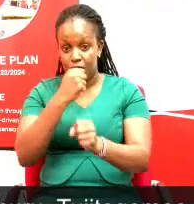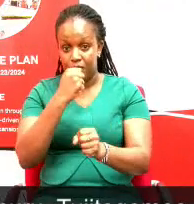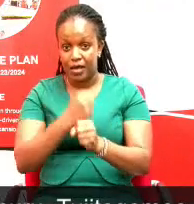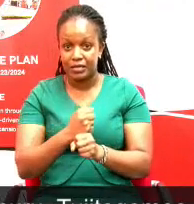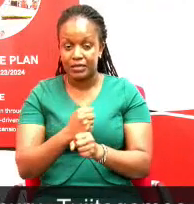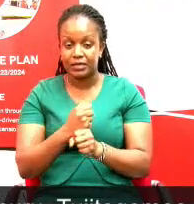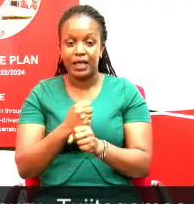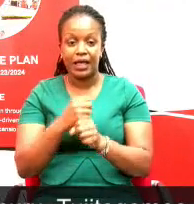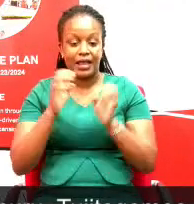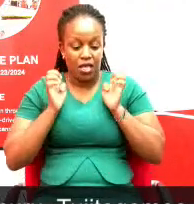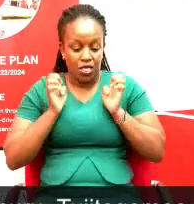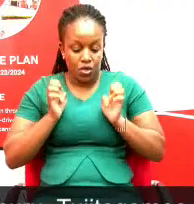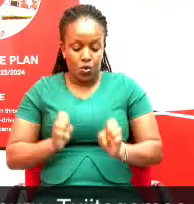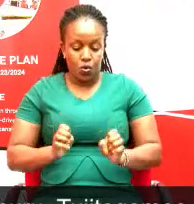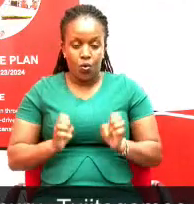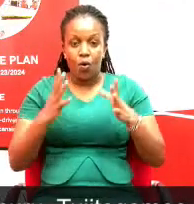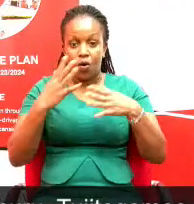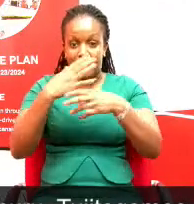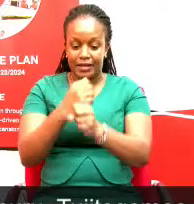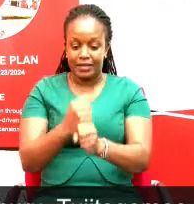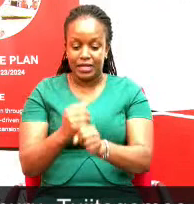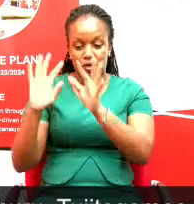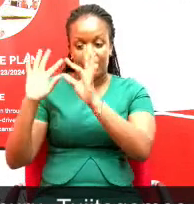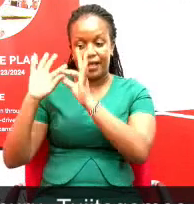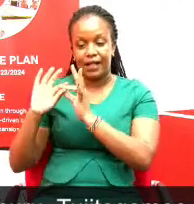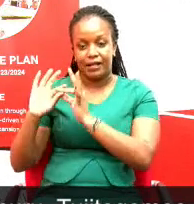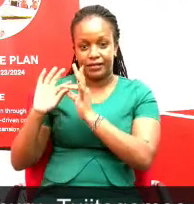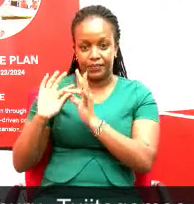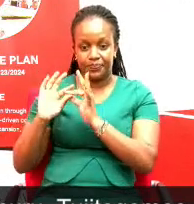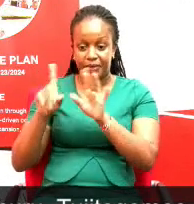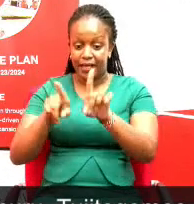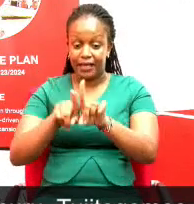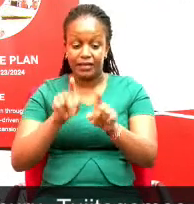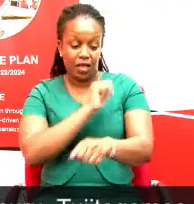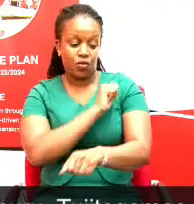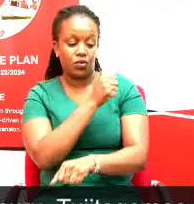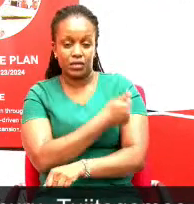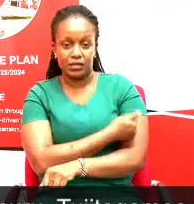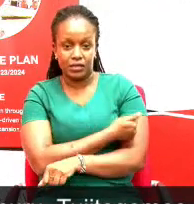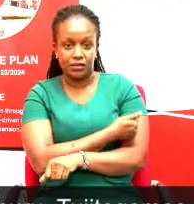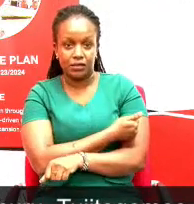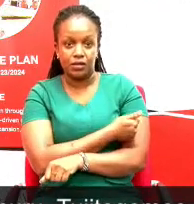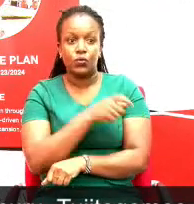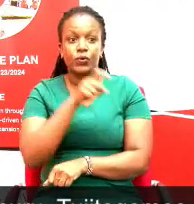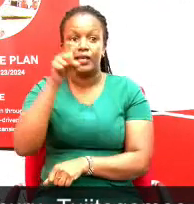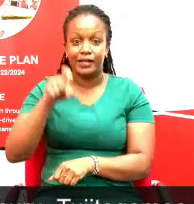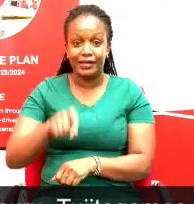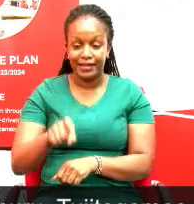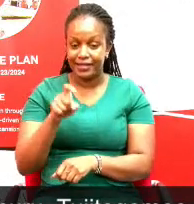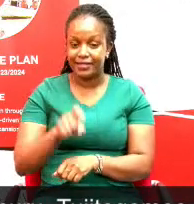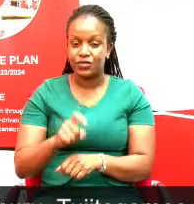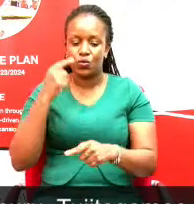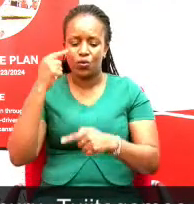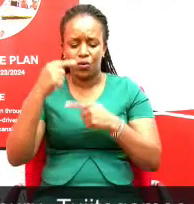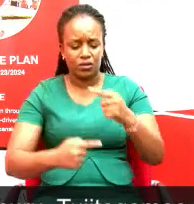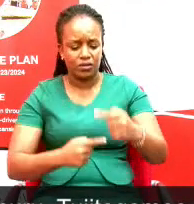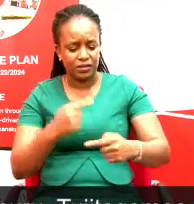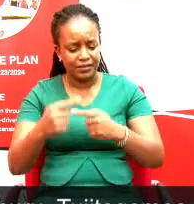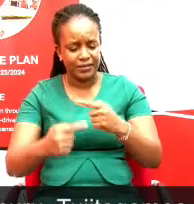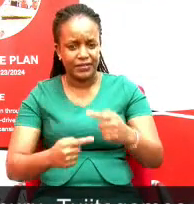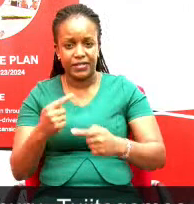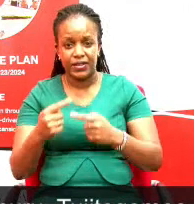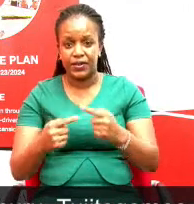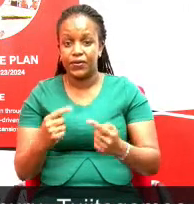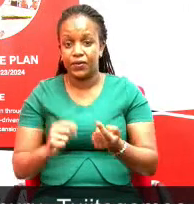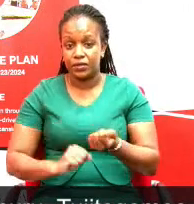performance-oriented and ethical organization culture. As an authority, we shall endeavor to continue